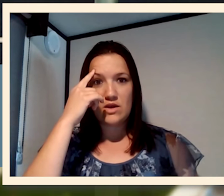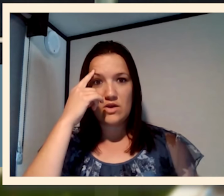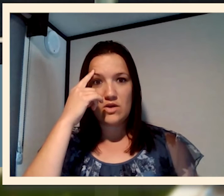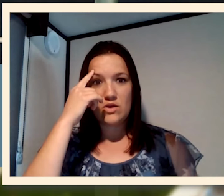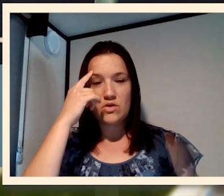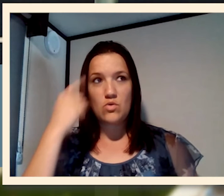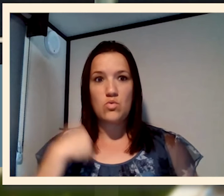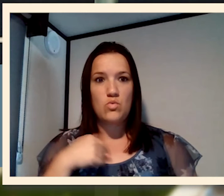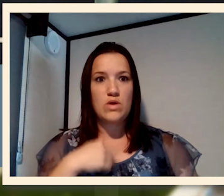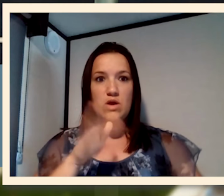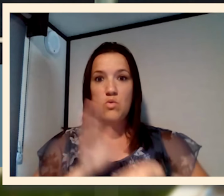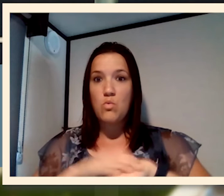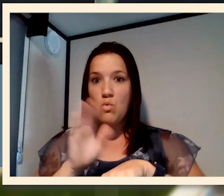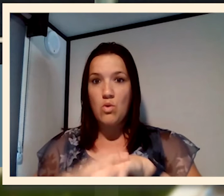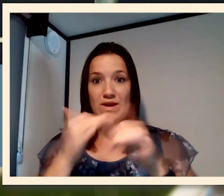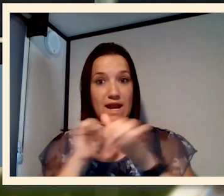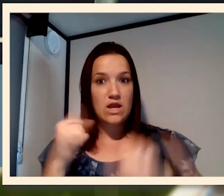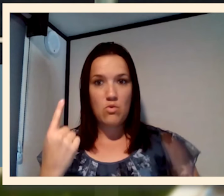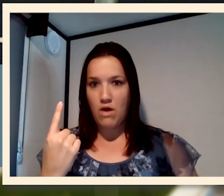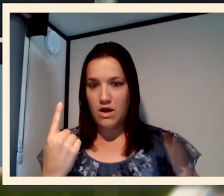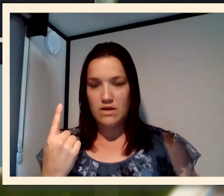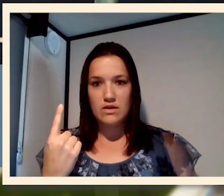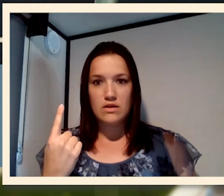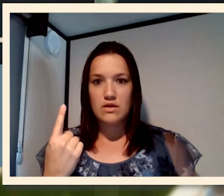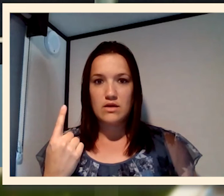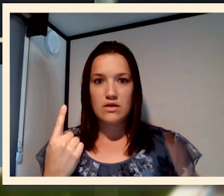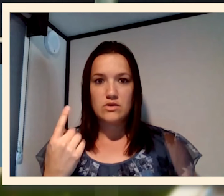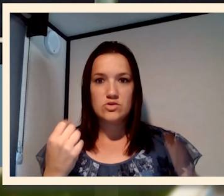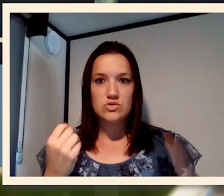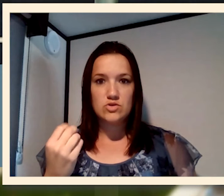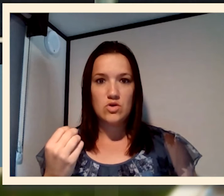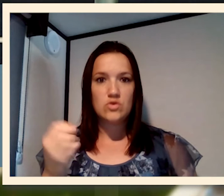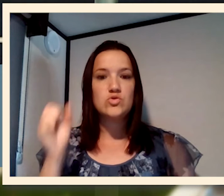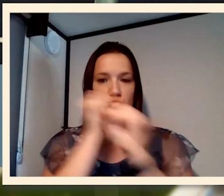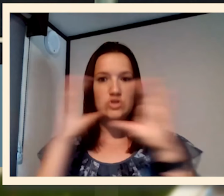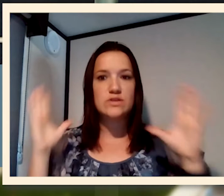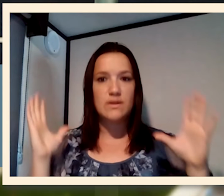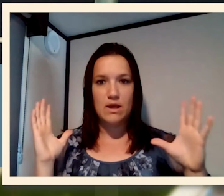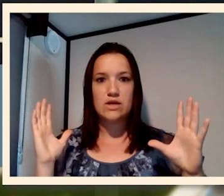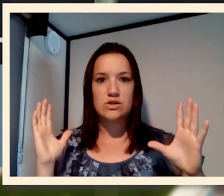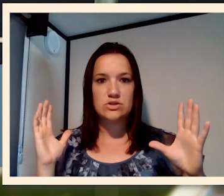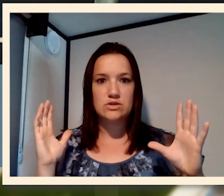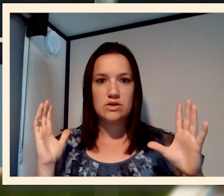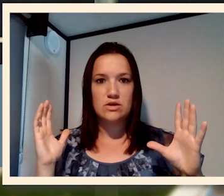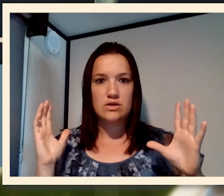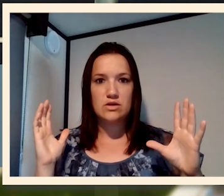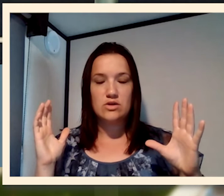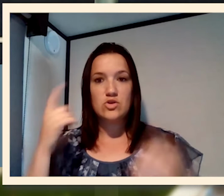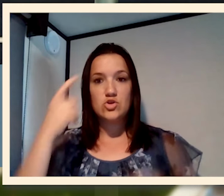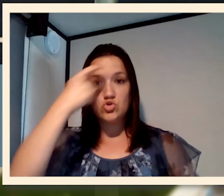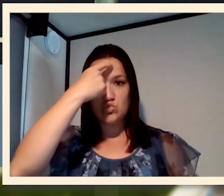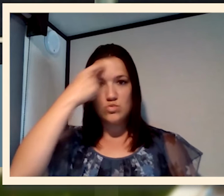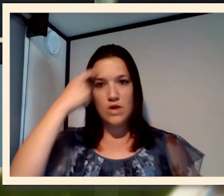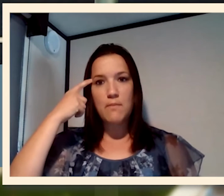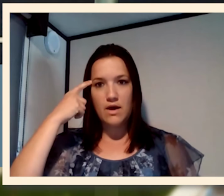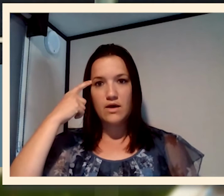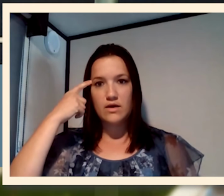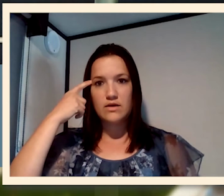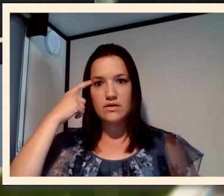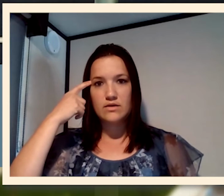and I don't believe that we gave forewarning to folks that it was going to be. And so you can just